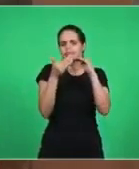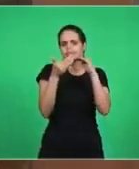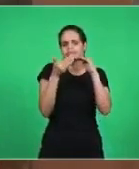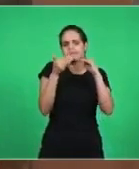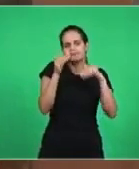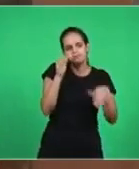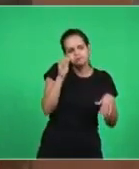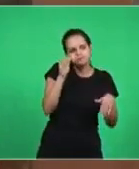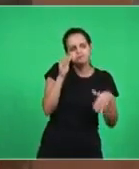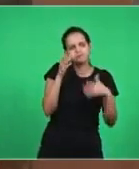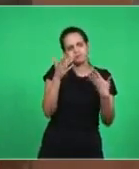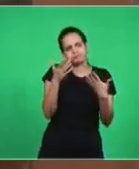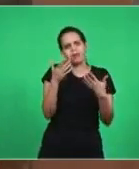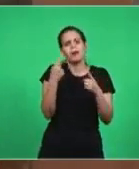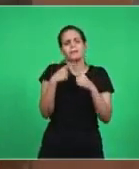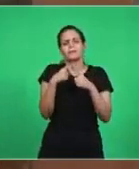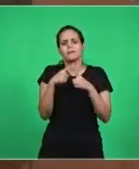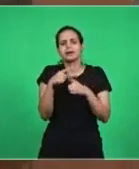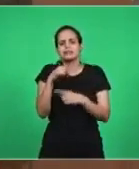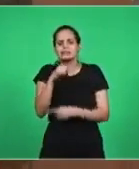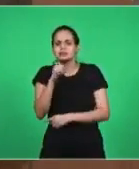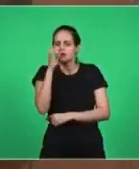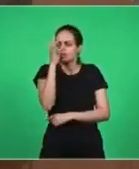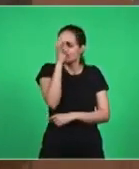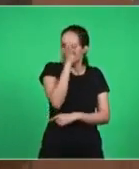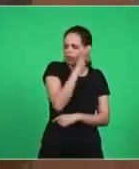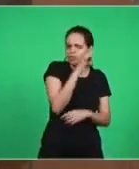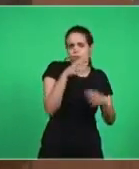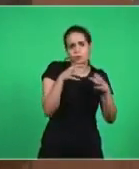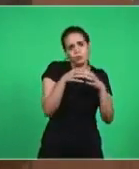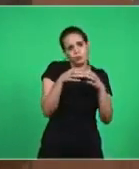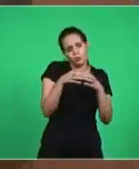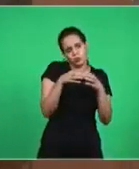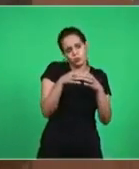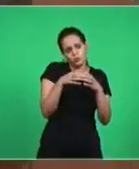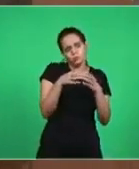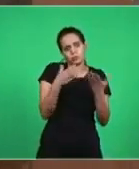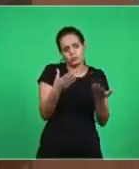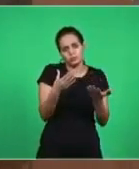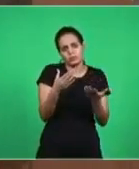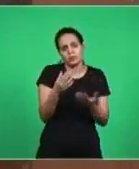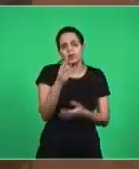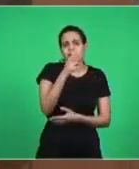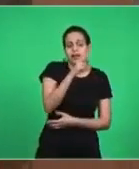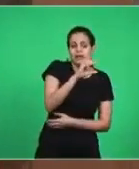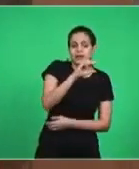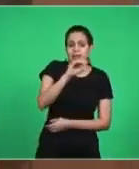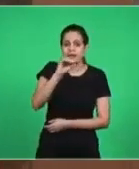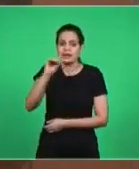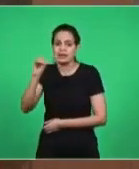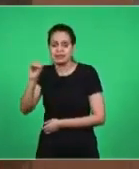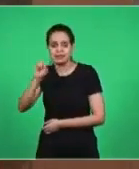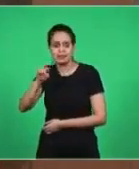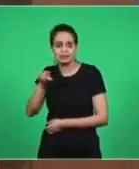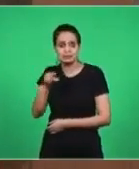When you get the people distracted from the group, when you have 50 people listening to this, you have